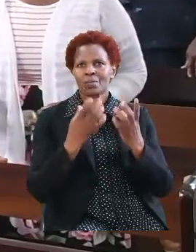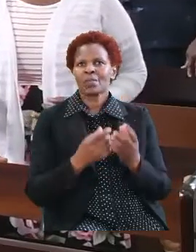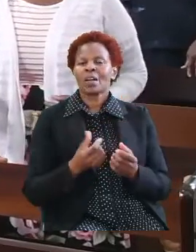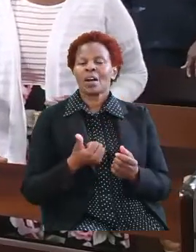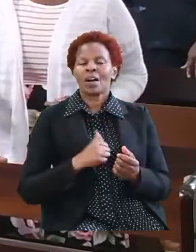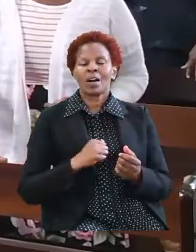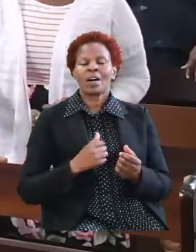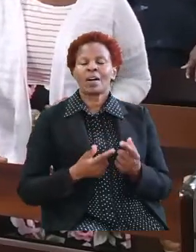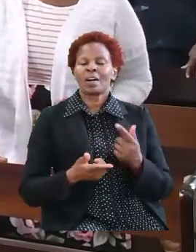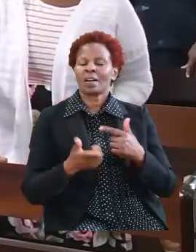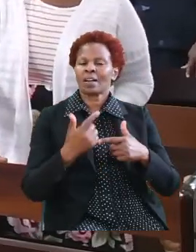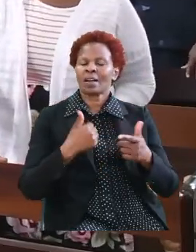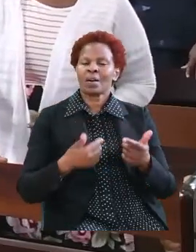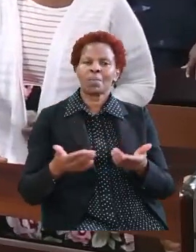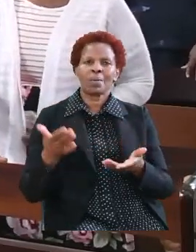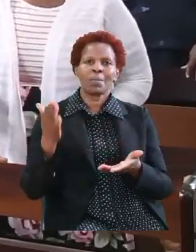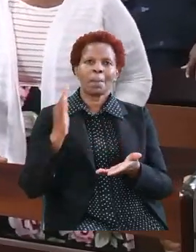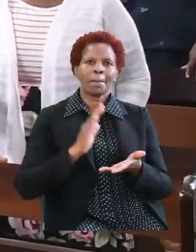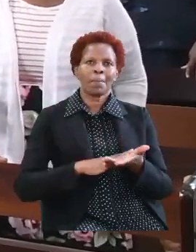kutoka,